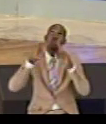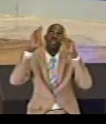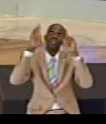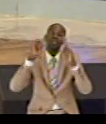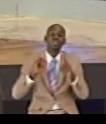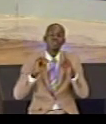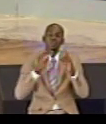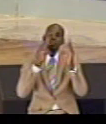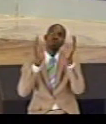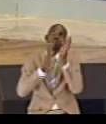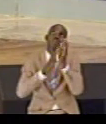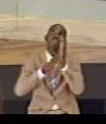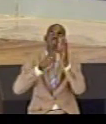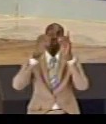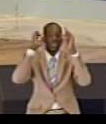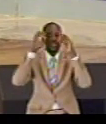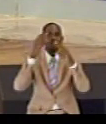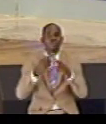Exalt him.